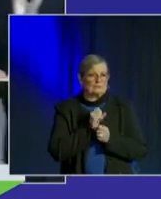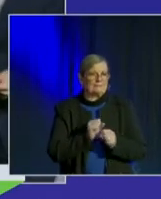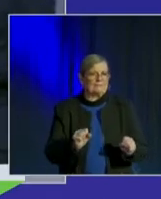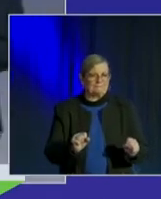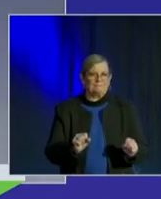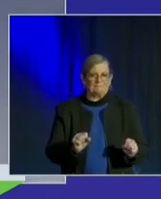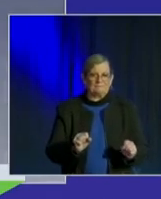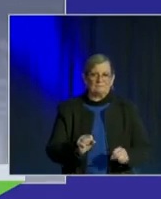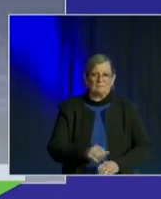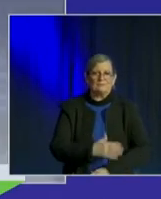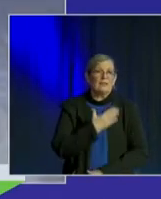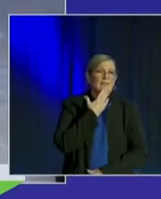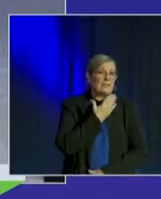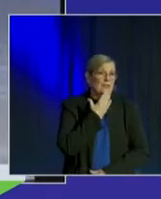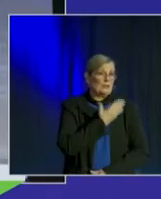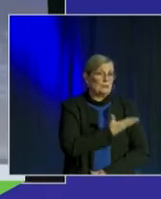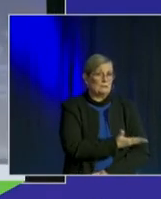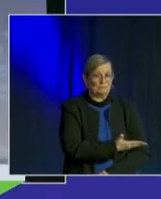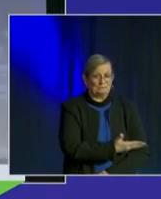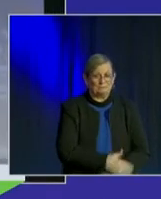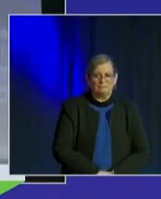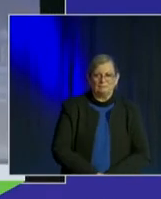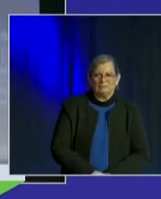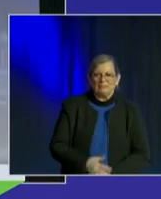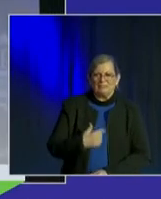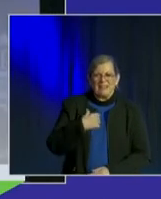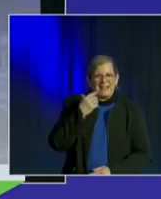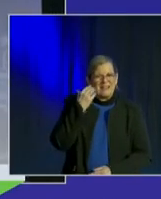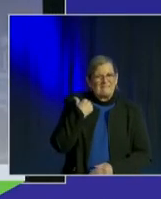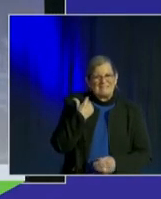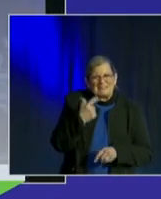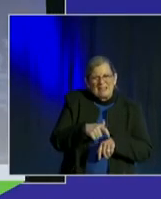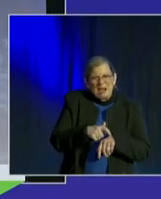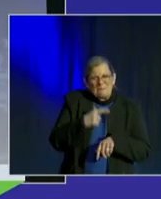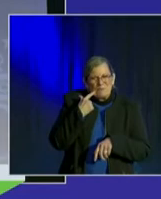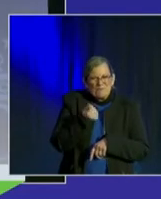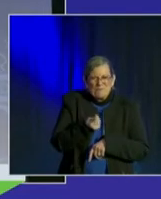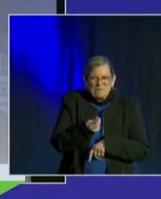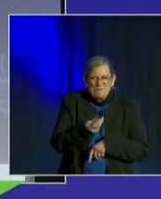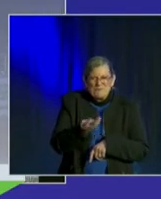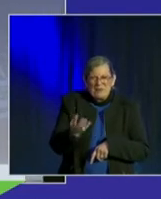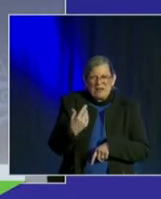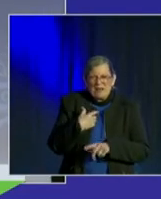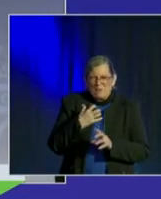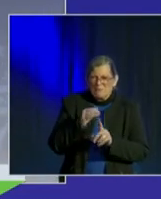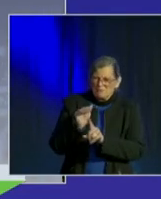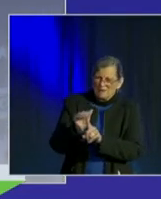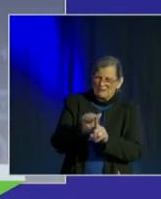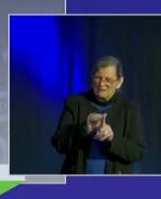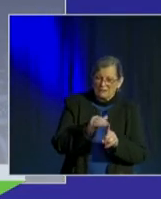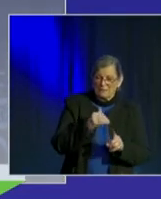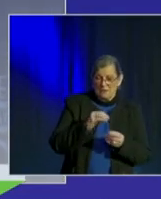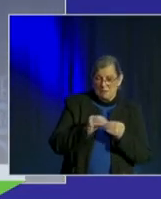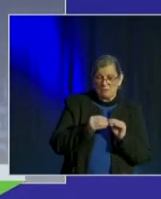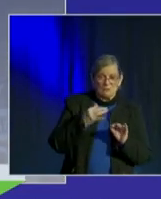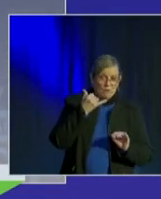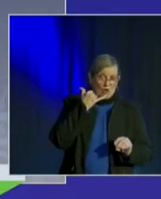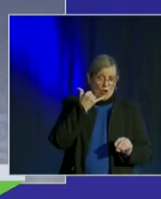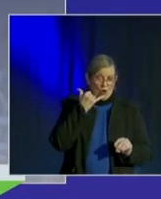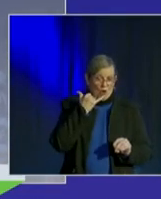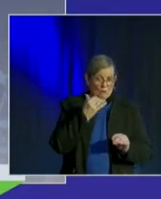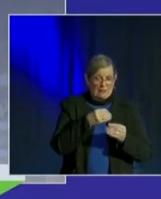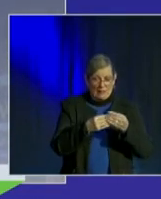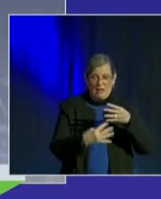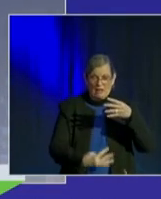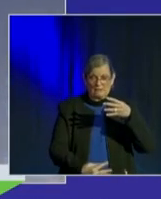Thank you, Deputy Mayor. We have time for just a few more questions and want to remind everyone the number on your line if you want to get into the question queue. We're going to go to